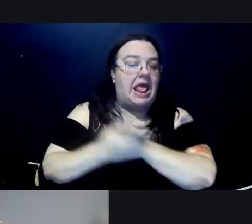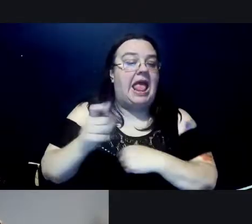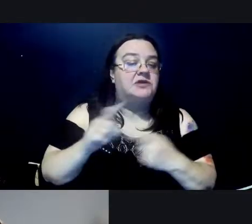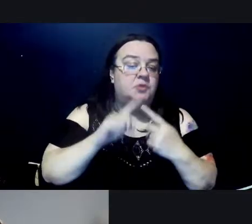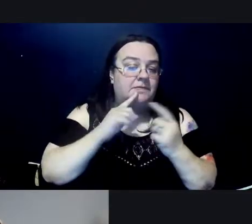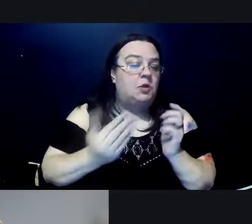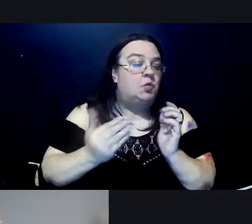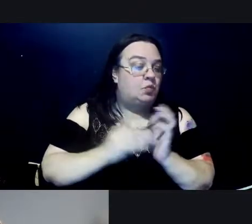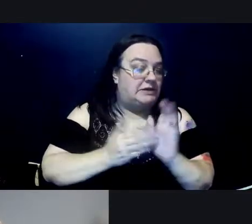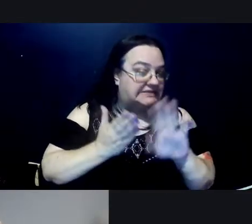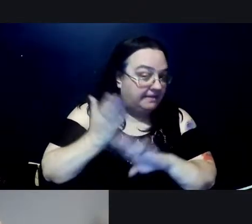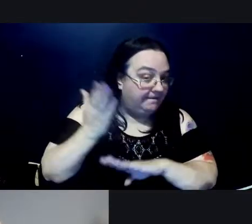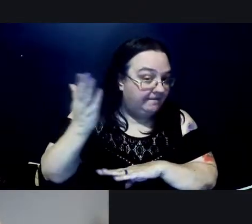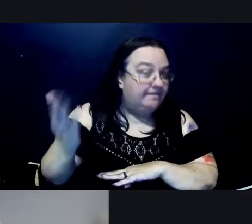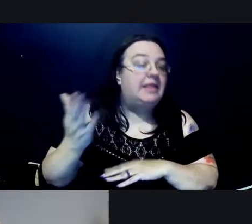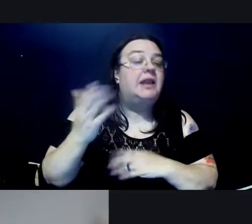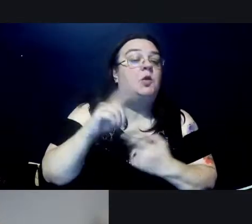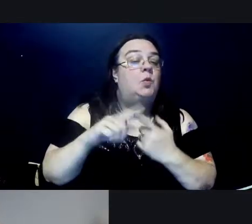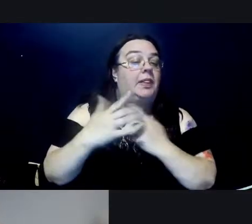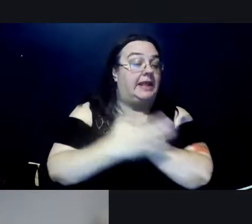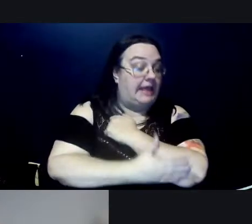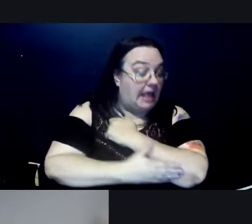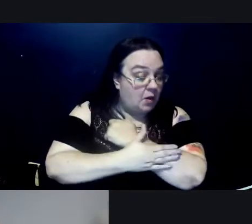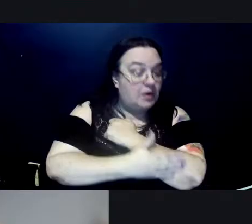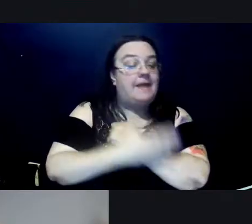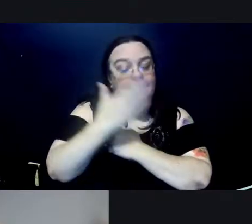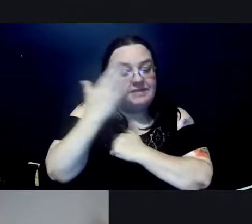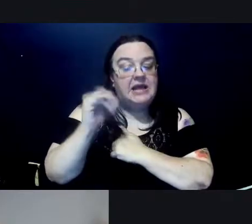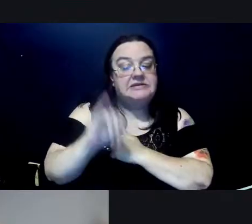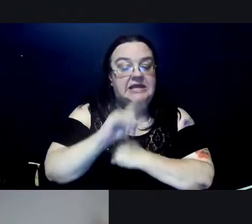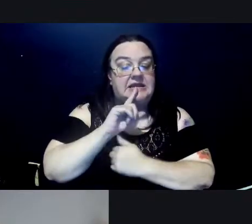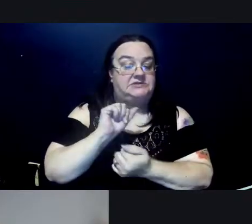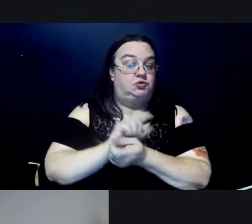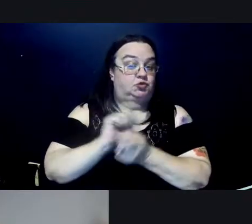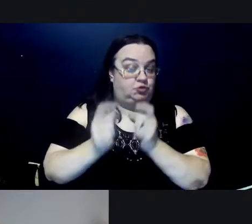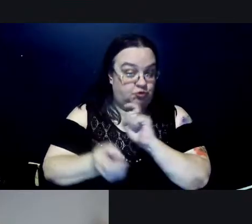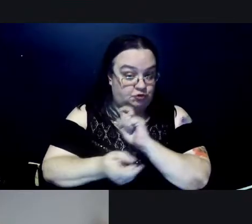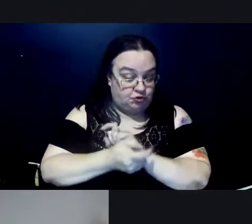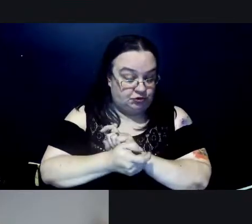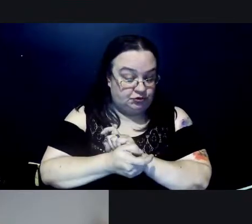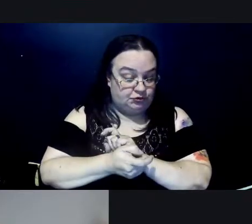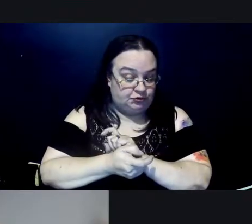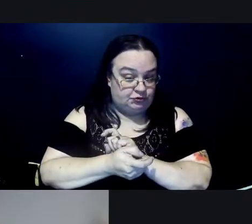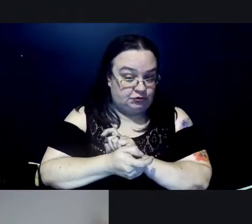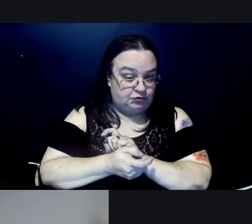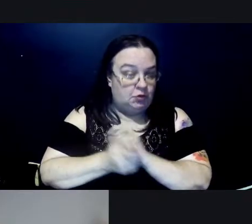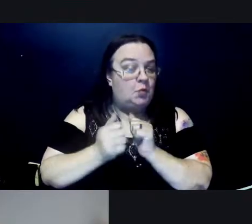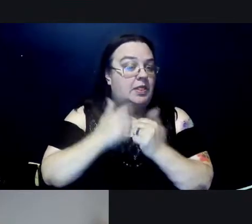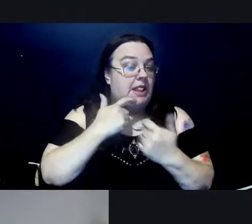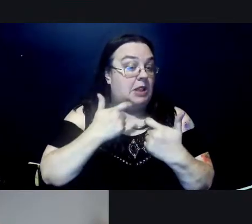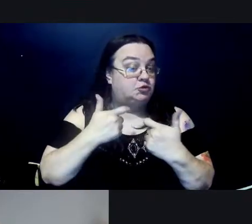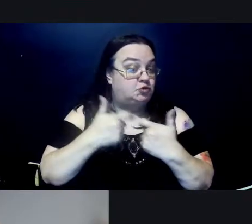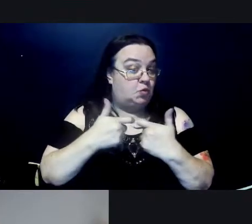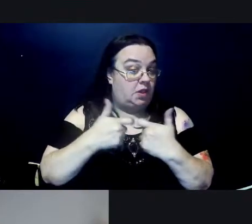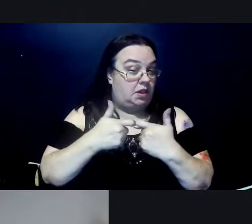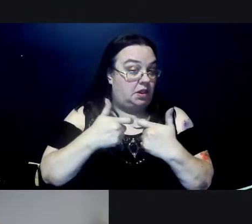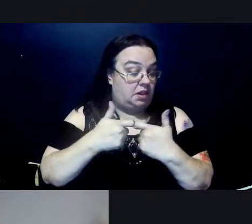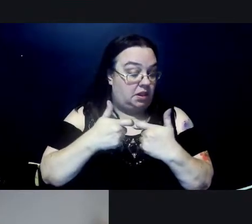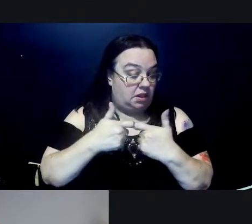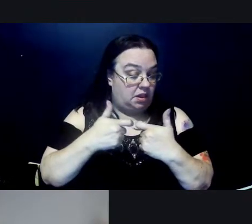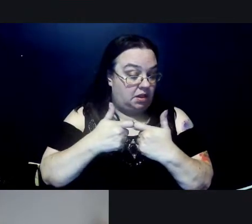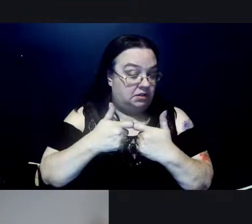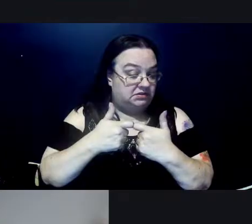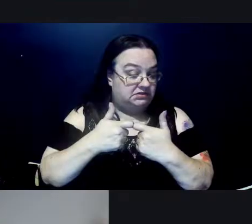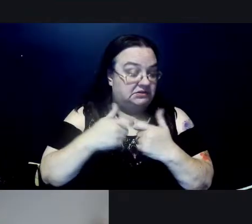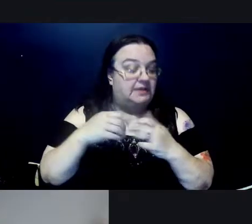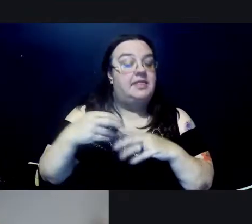resubmitted to the county because it's a change in electrical in the high